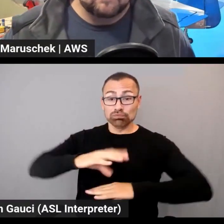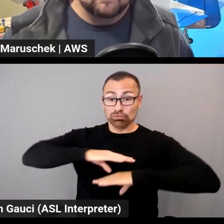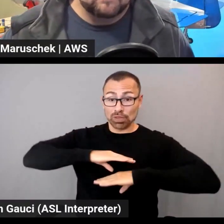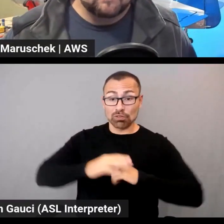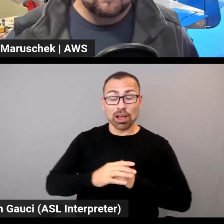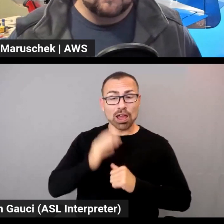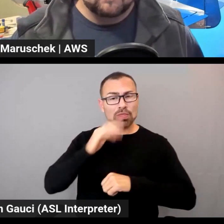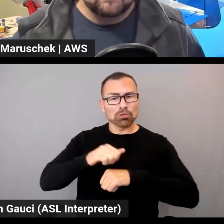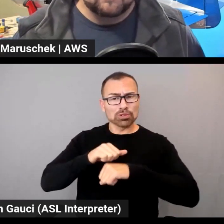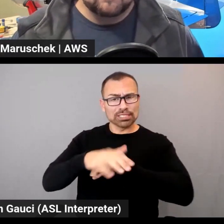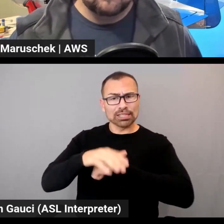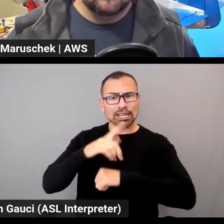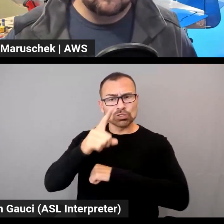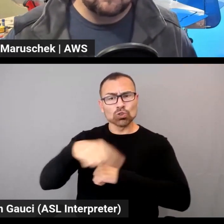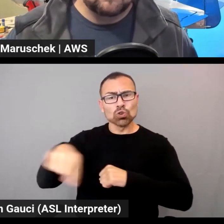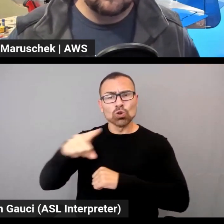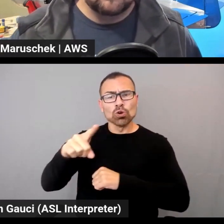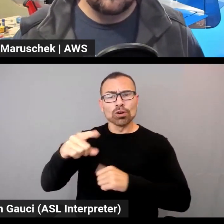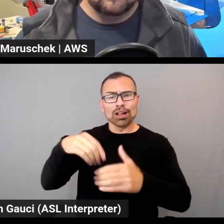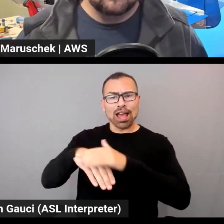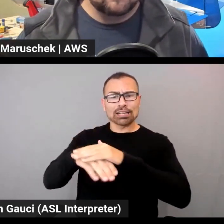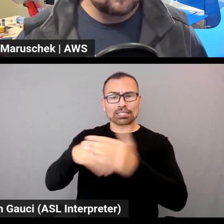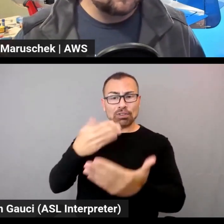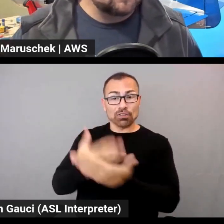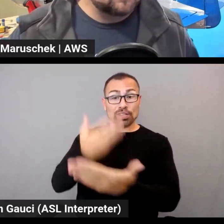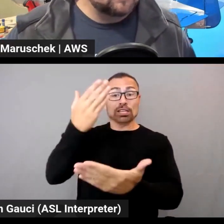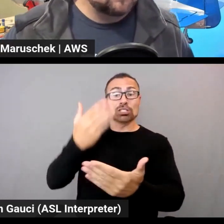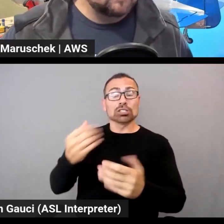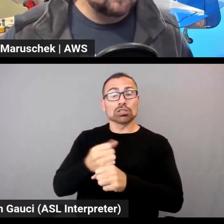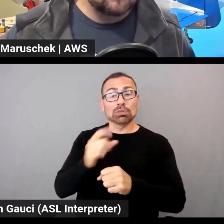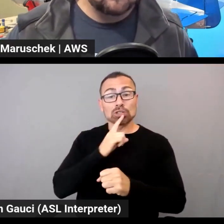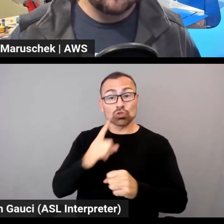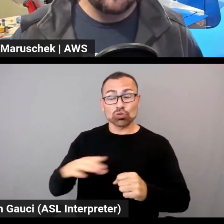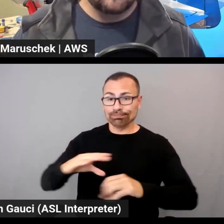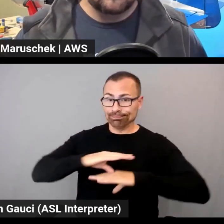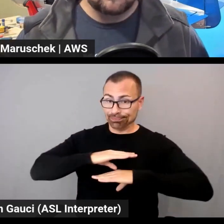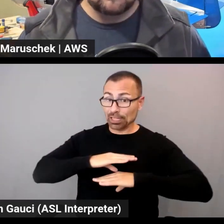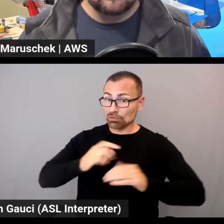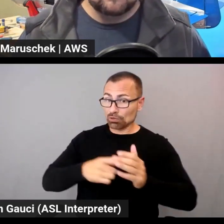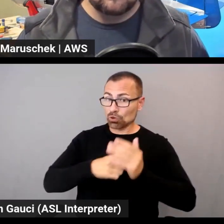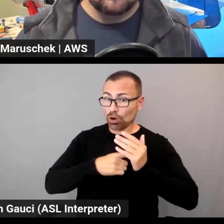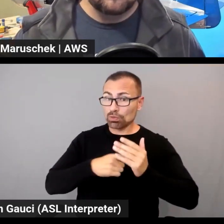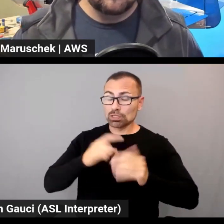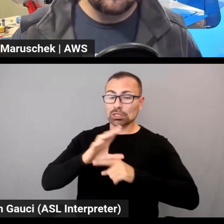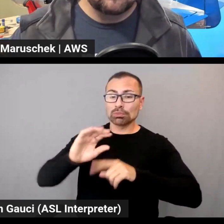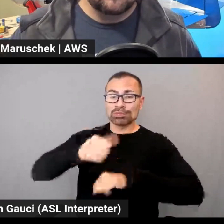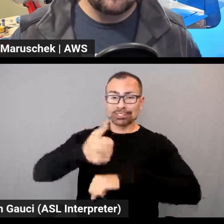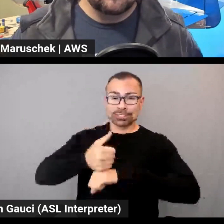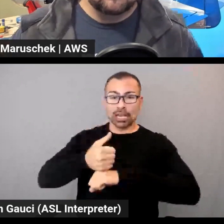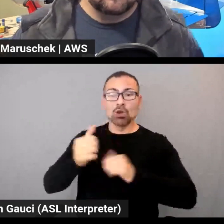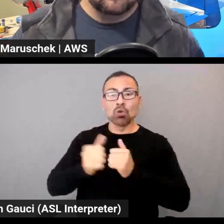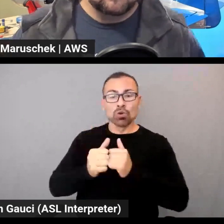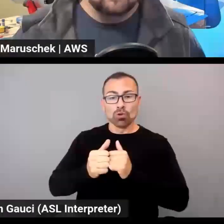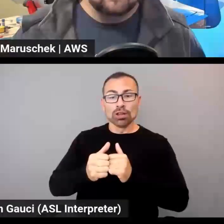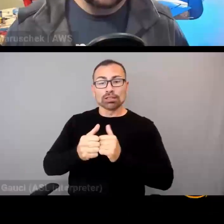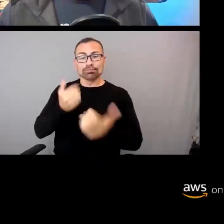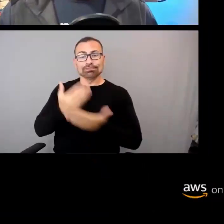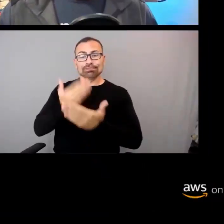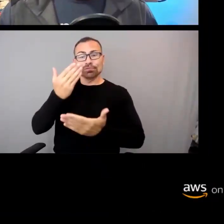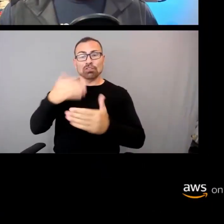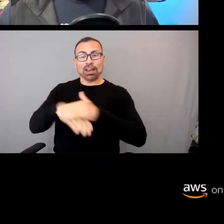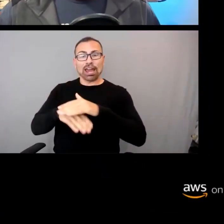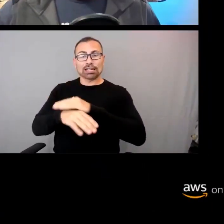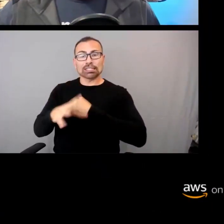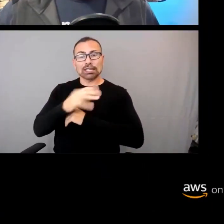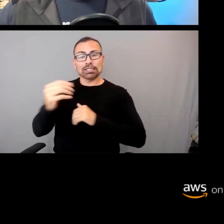access to make sure that you're meeting the requirements that the company has set with verified access and using zero trust